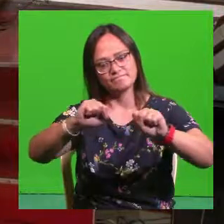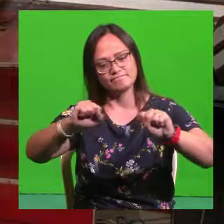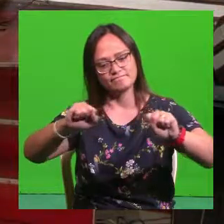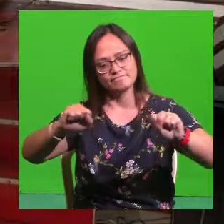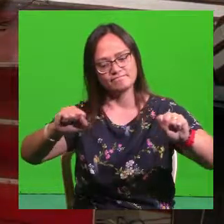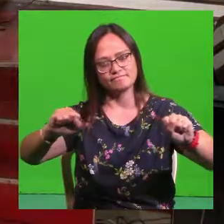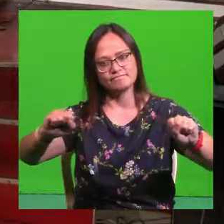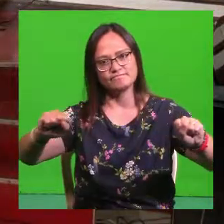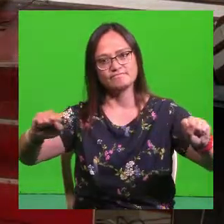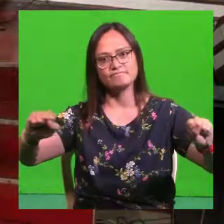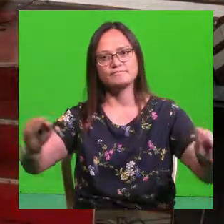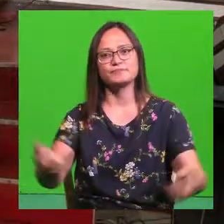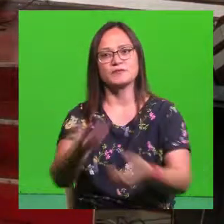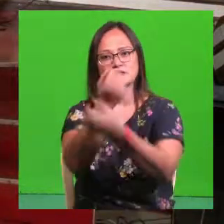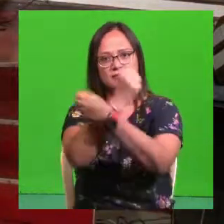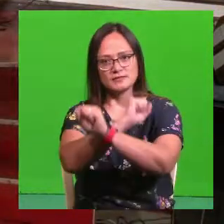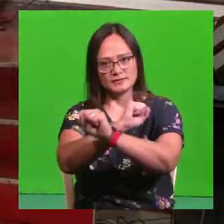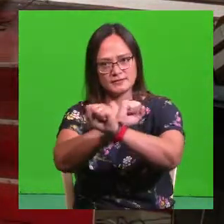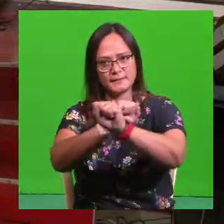Saved,